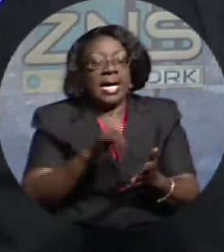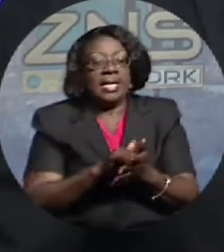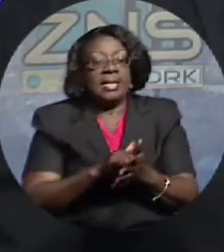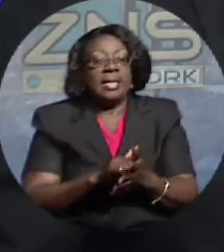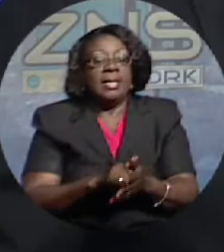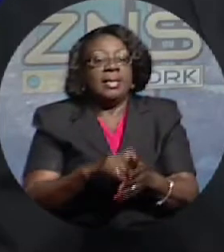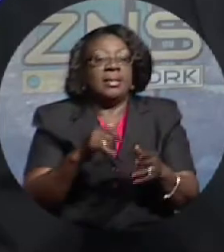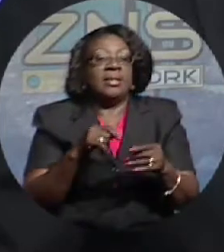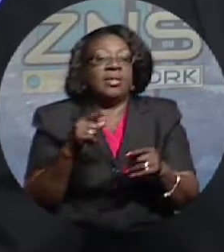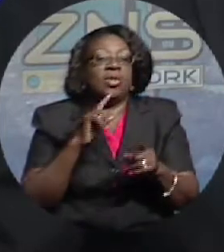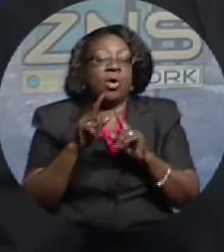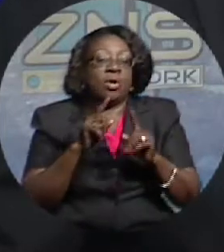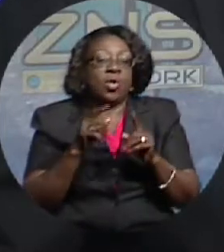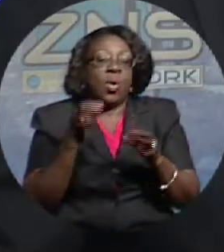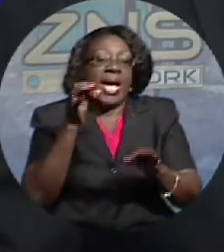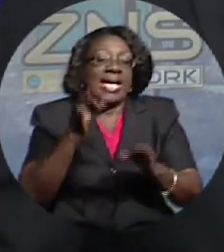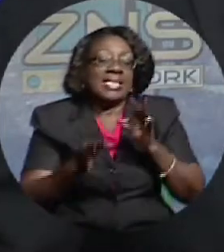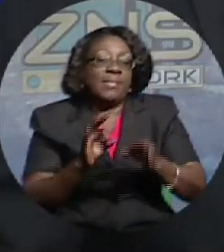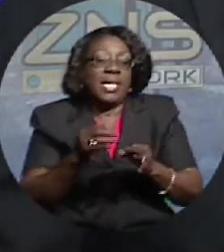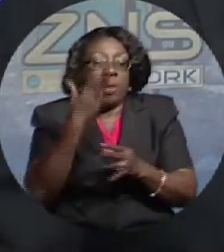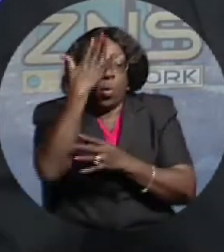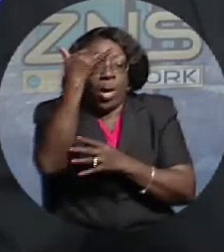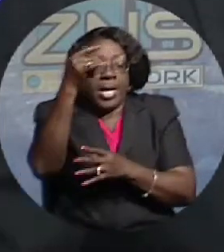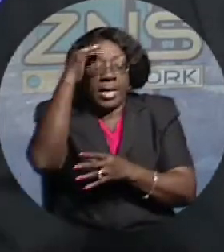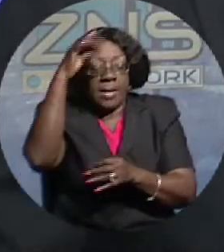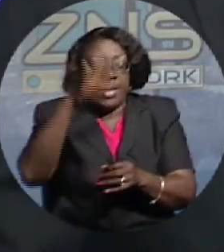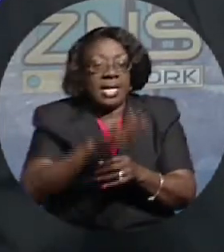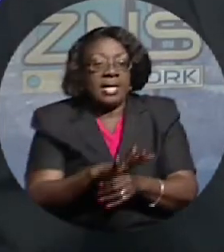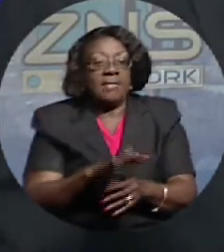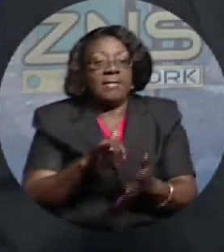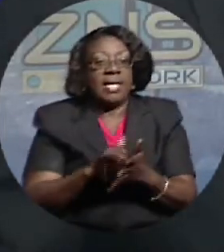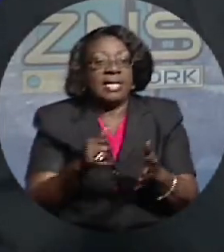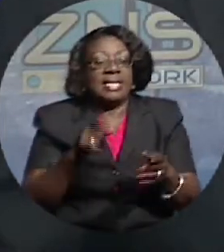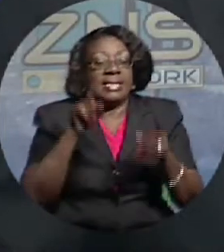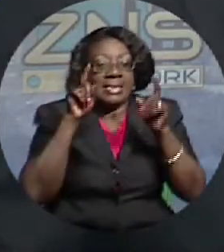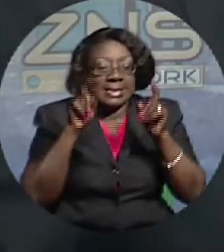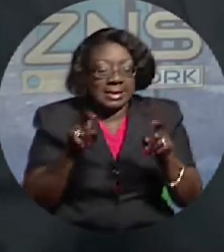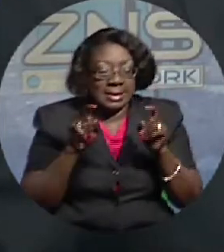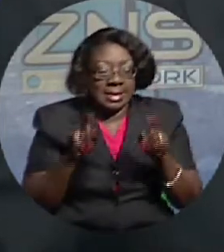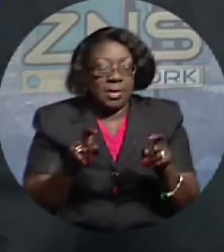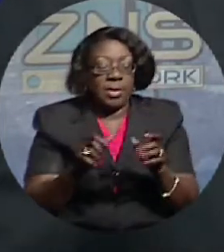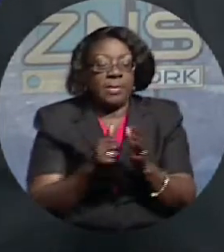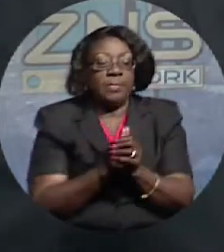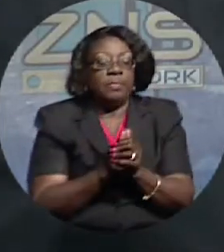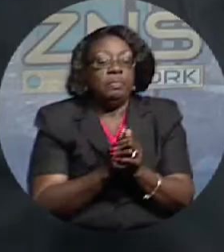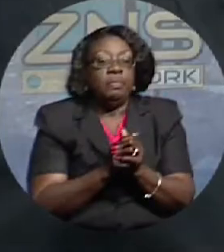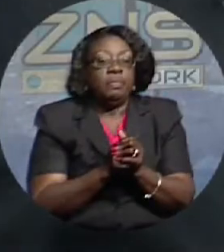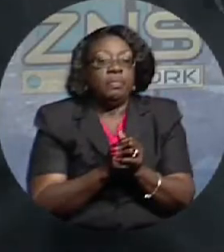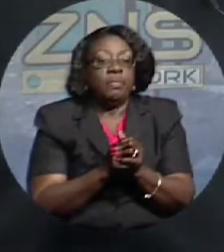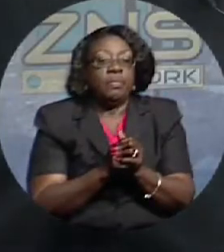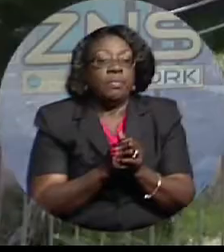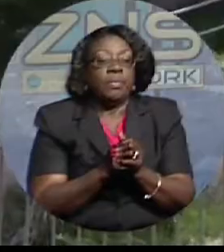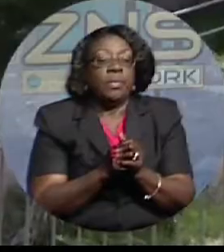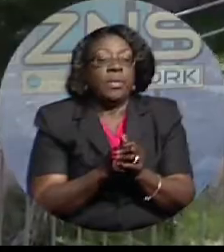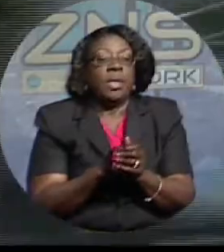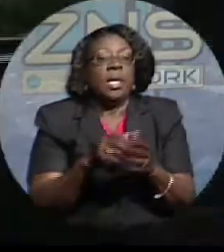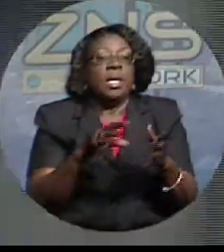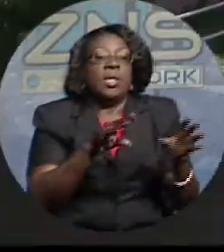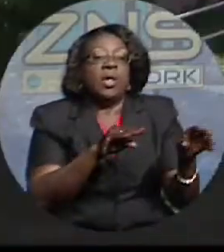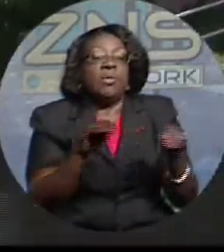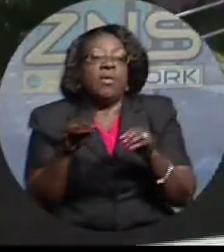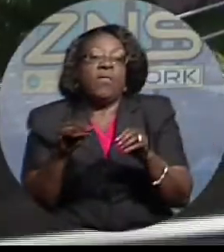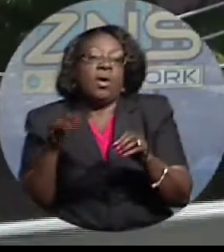Magistrates Court today to explain why they believe the lawsuit is necessary. Fern Carey tells us more. The removal